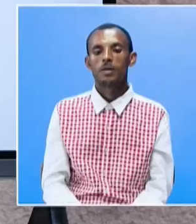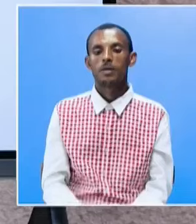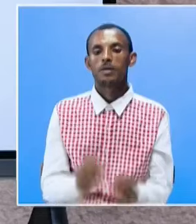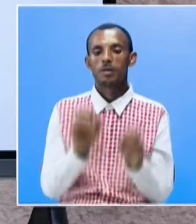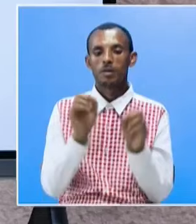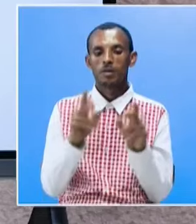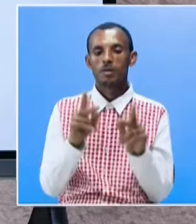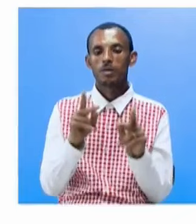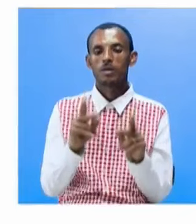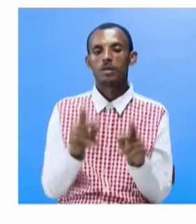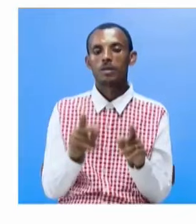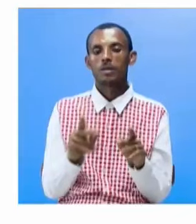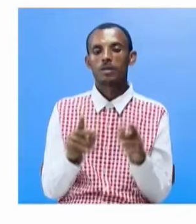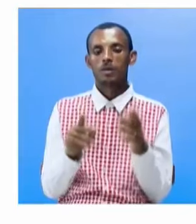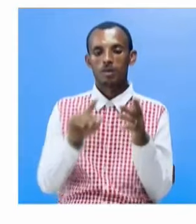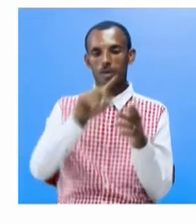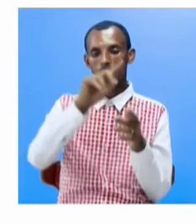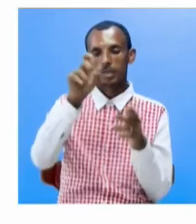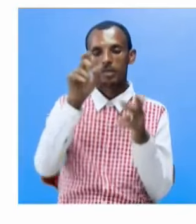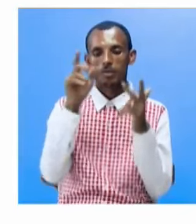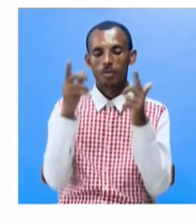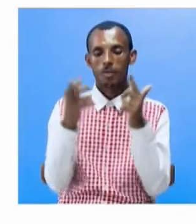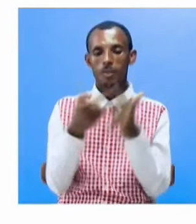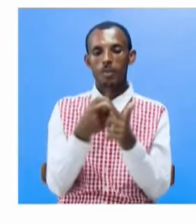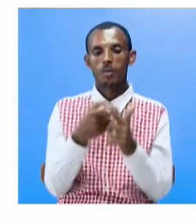Okay, second question.